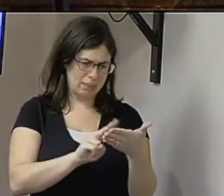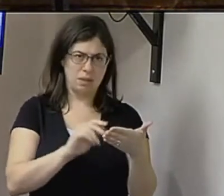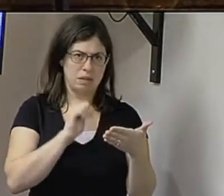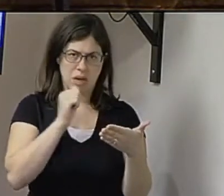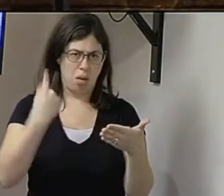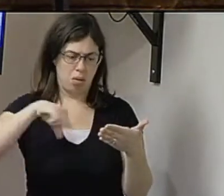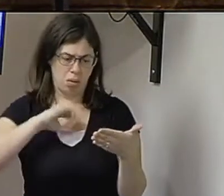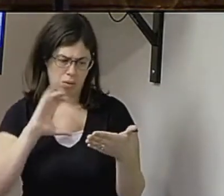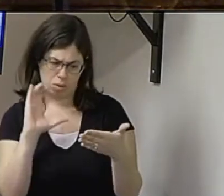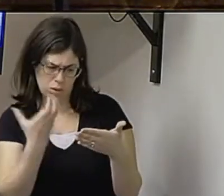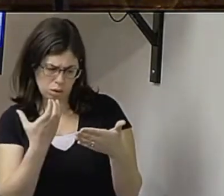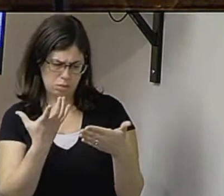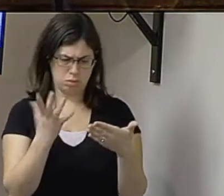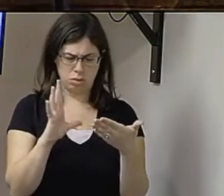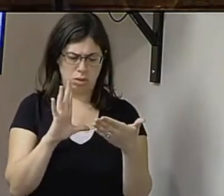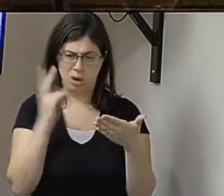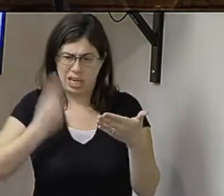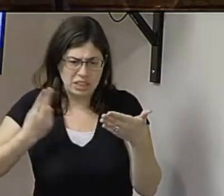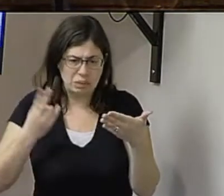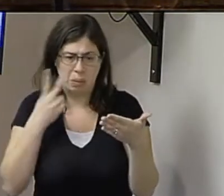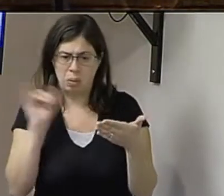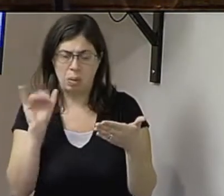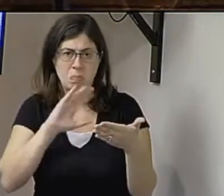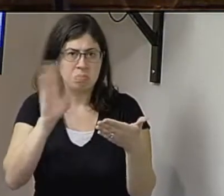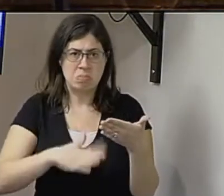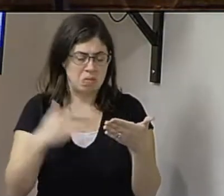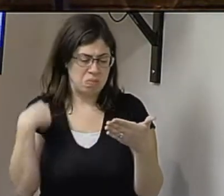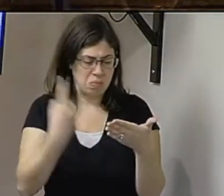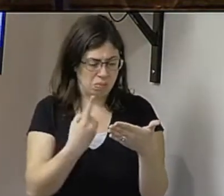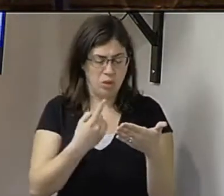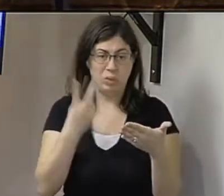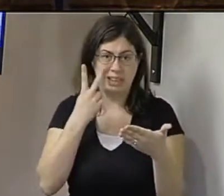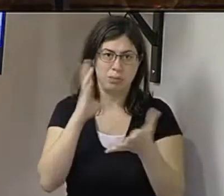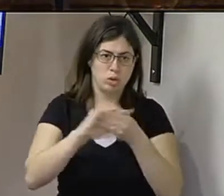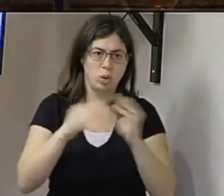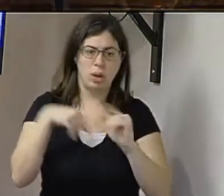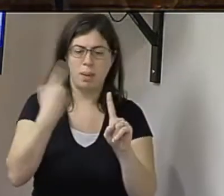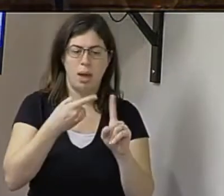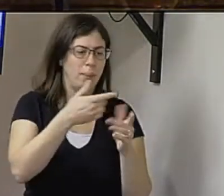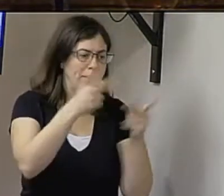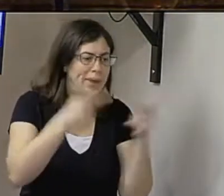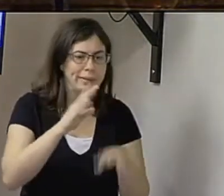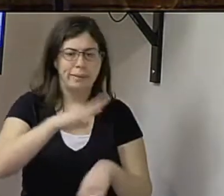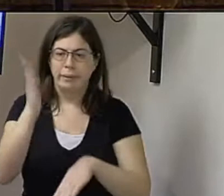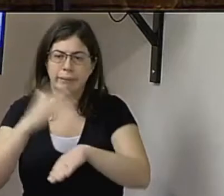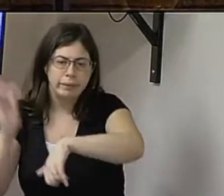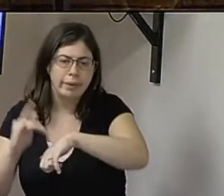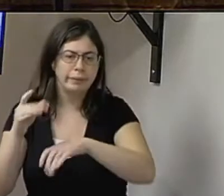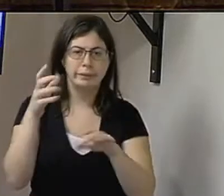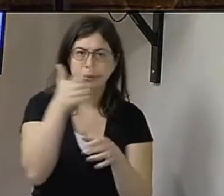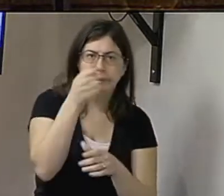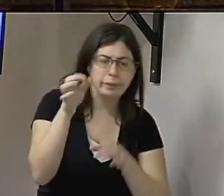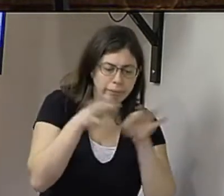Jewish culture or Jewish history was like. So it's kind of like when we read some story about some other place that we've never been and it's got all these interesting details,